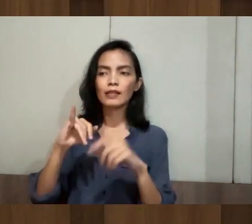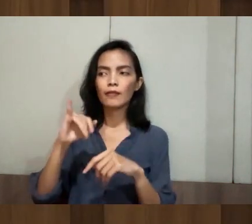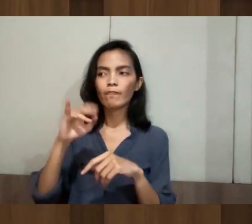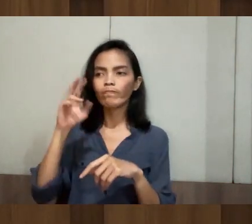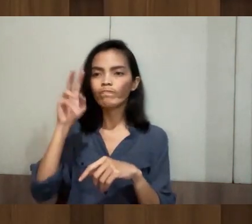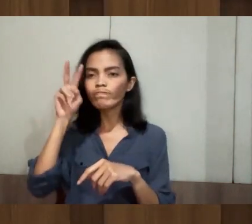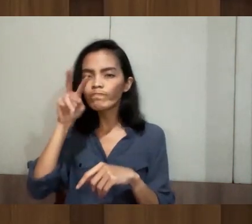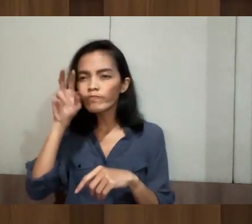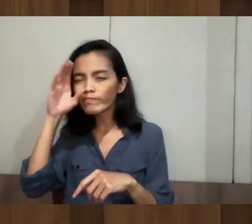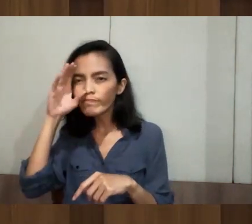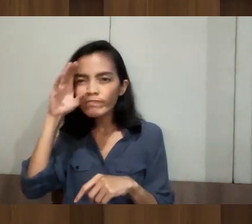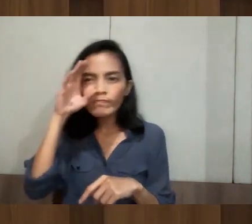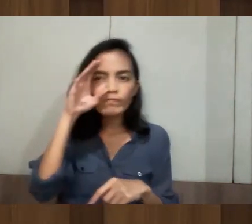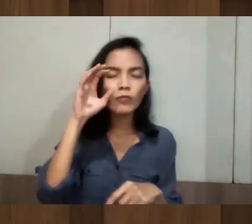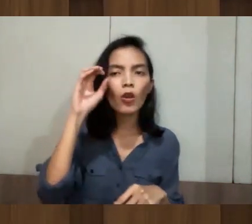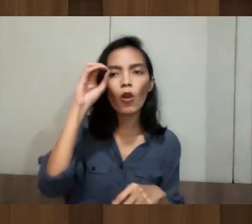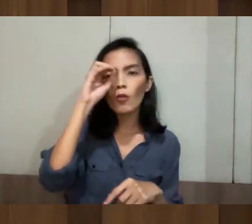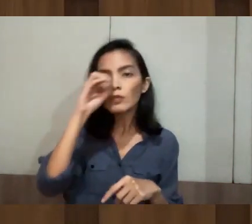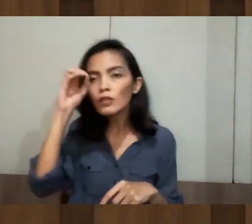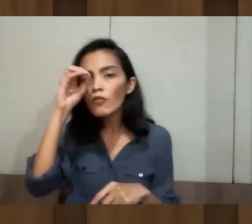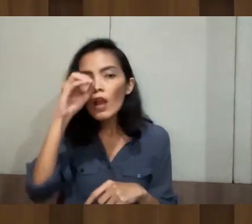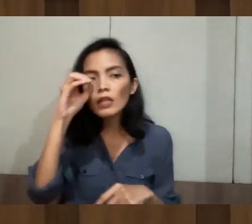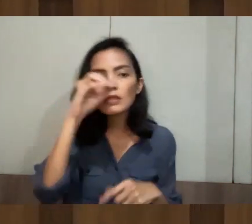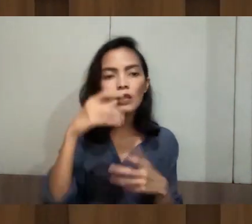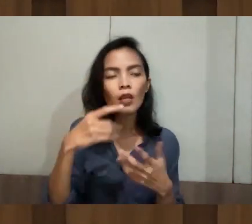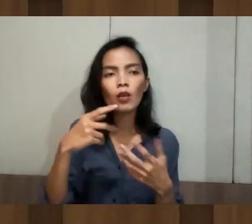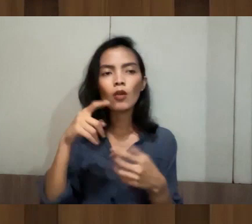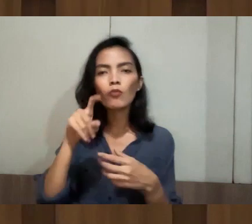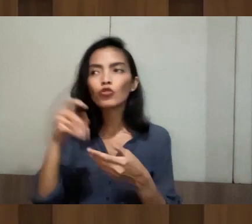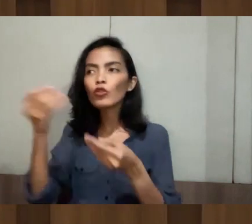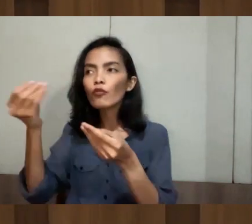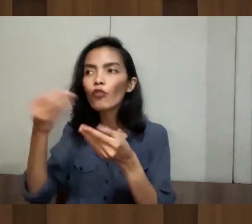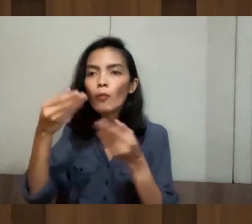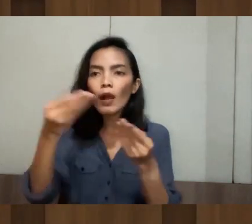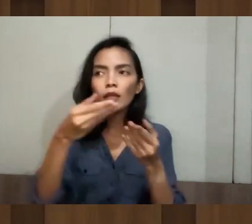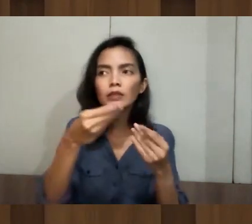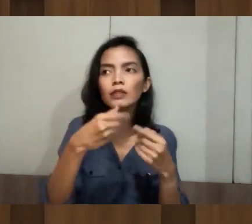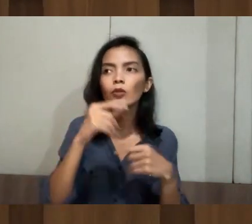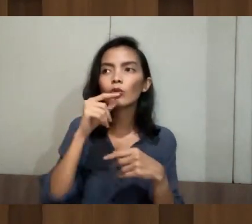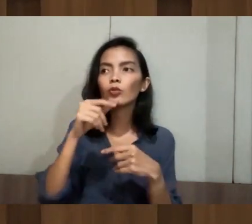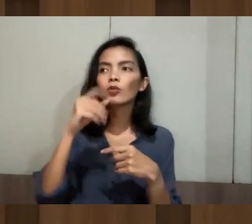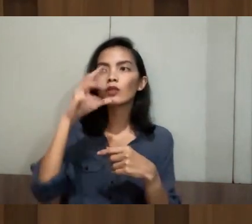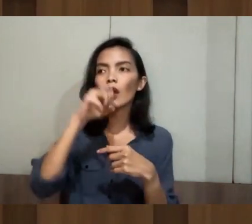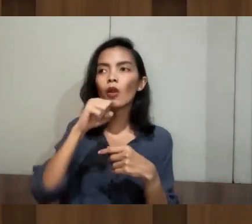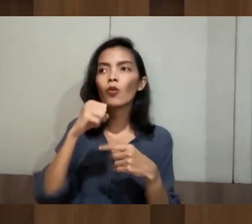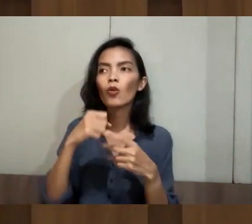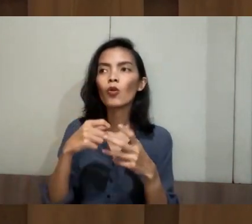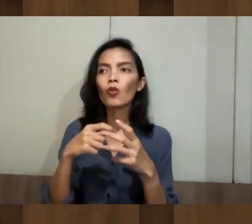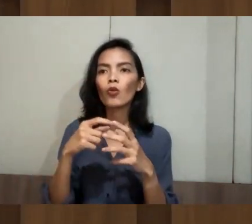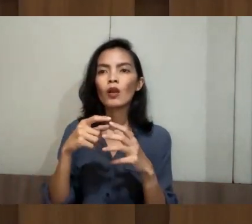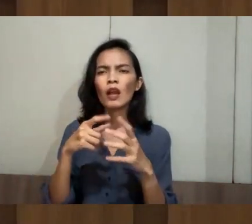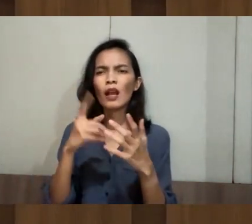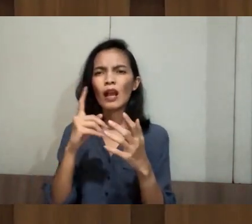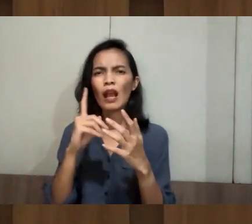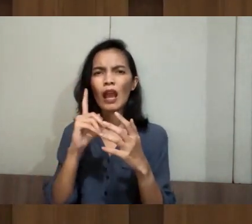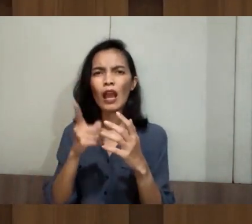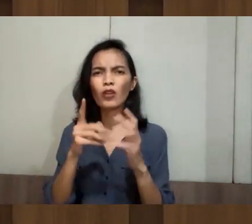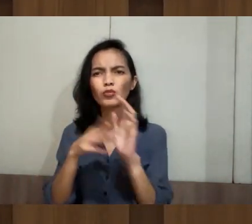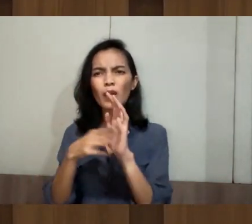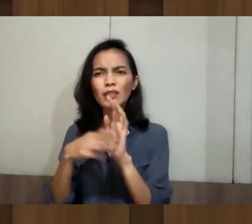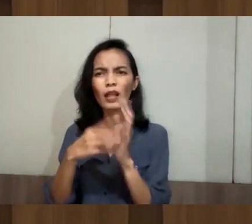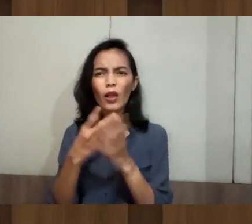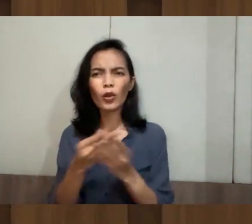observe, because you are needed to find and acquire information in order for you to find